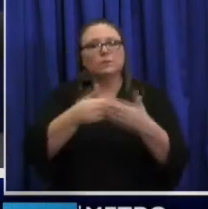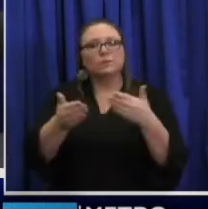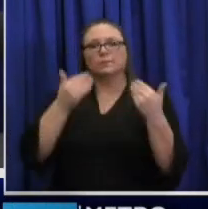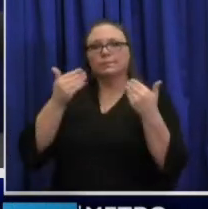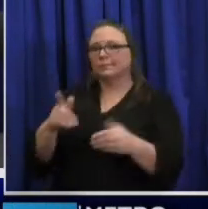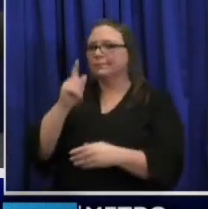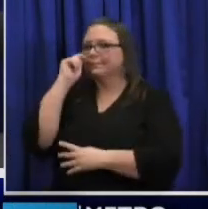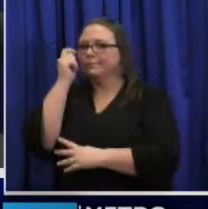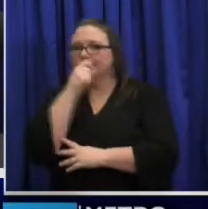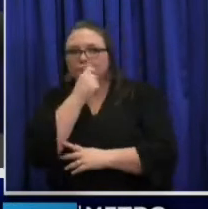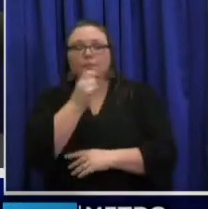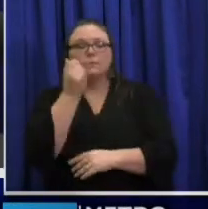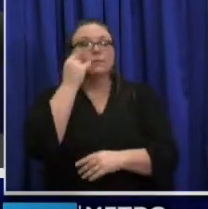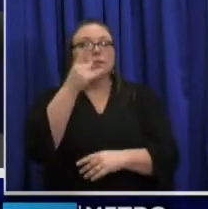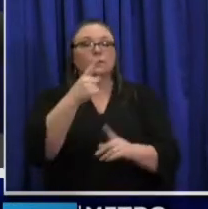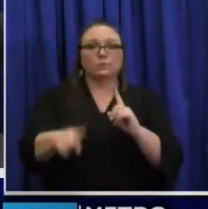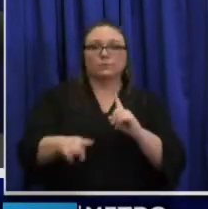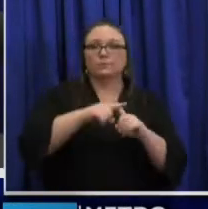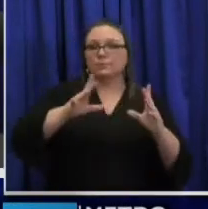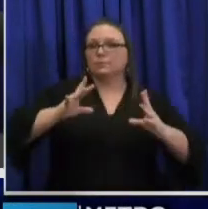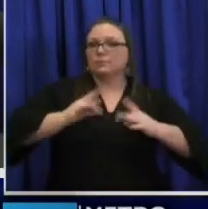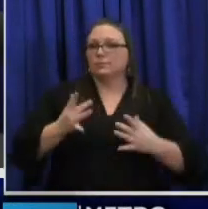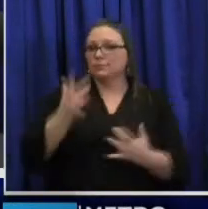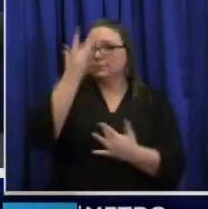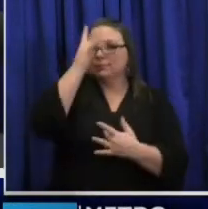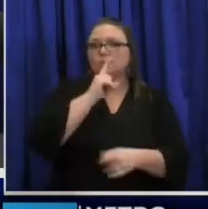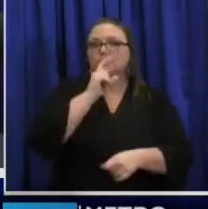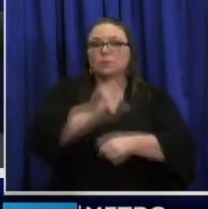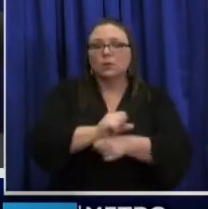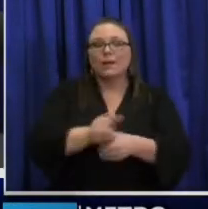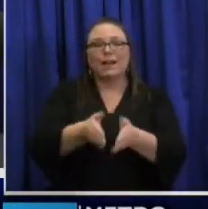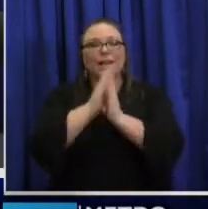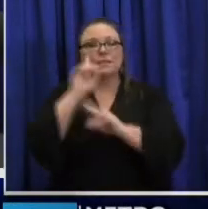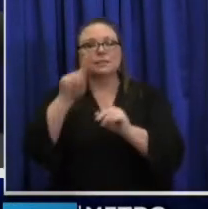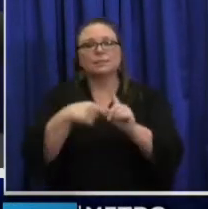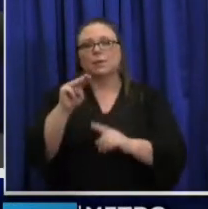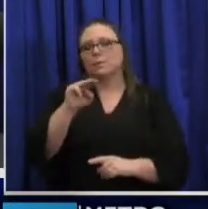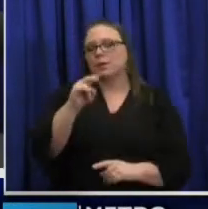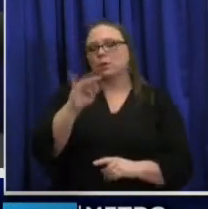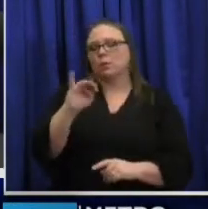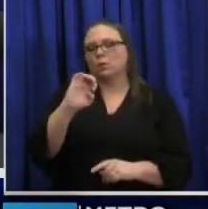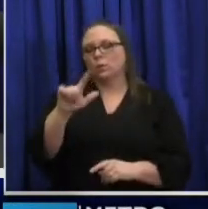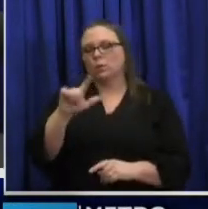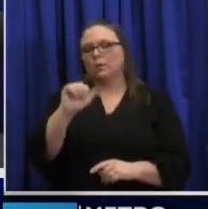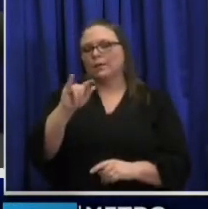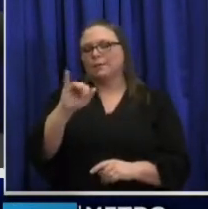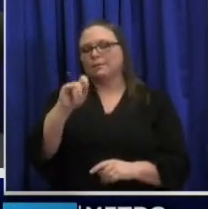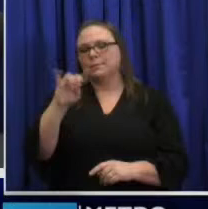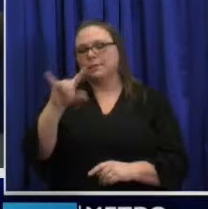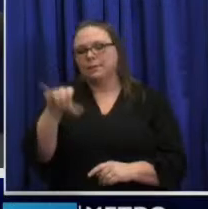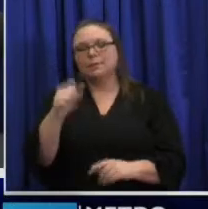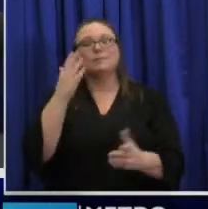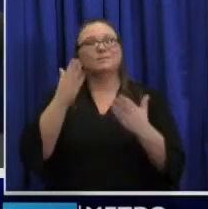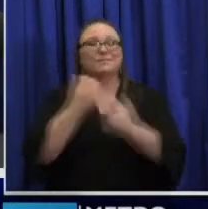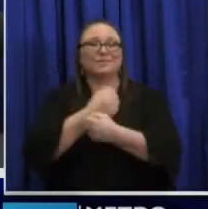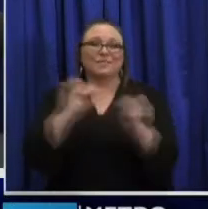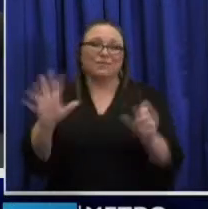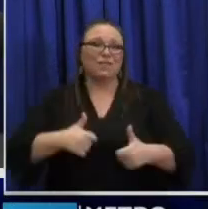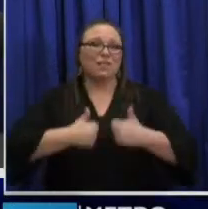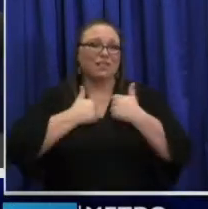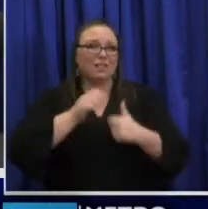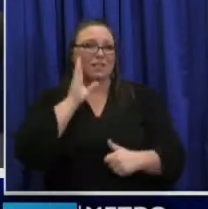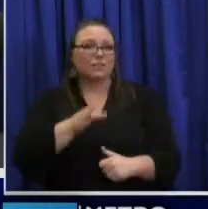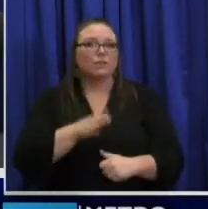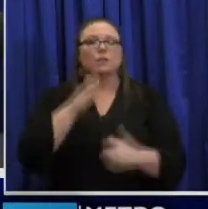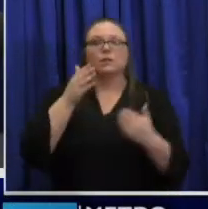tested. And remember, if you test positive, ask about monoclonal antibodies. It literally may save your life. When it's your turn, take